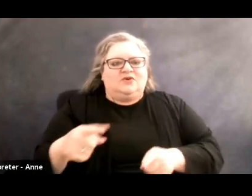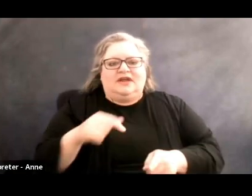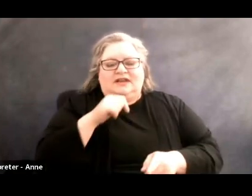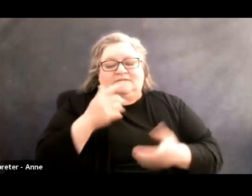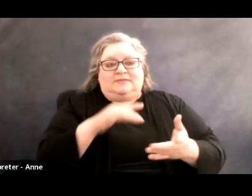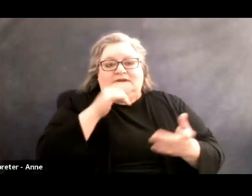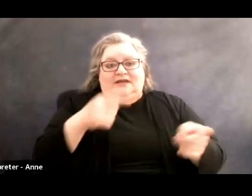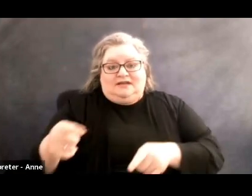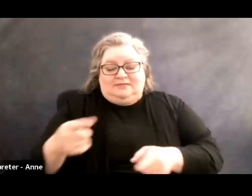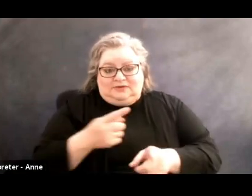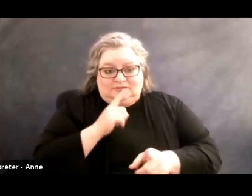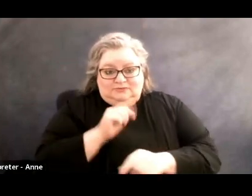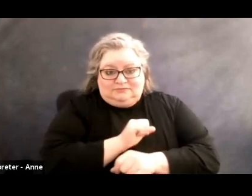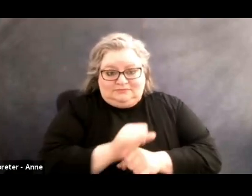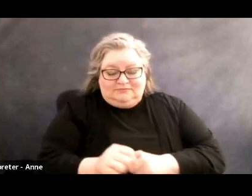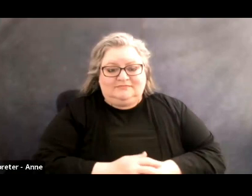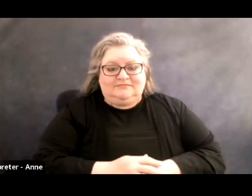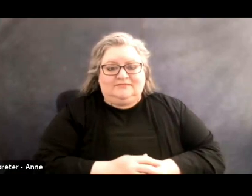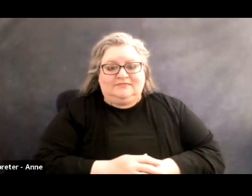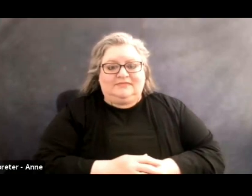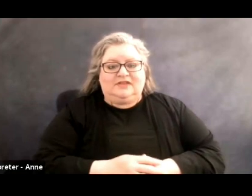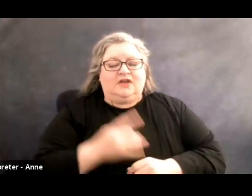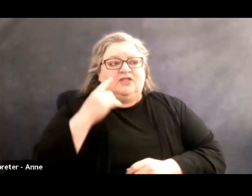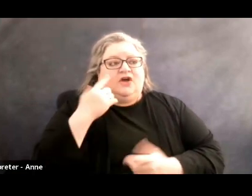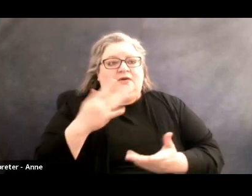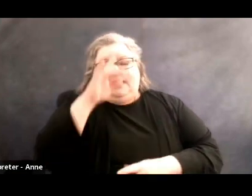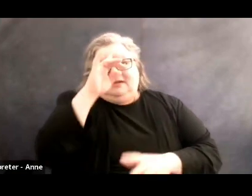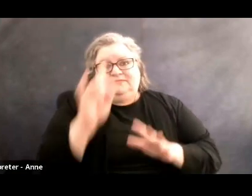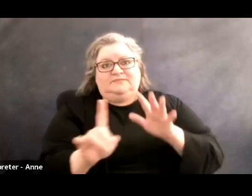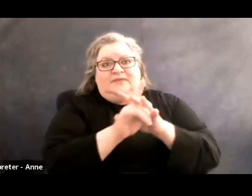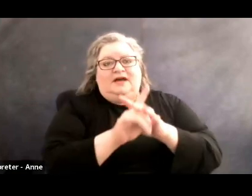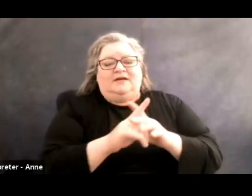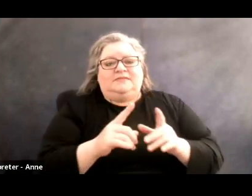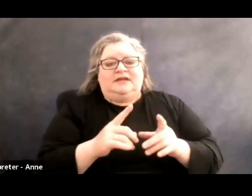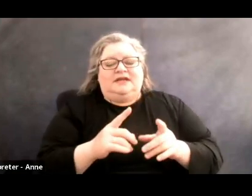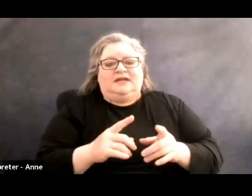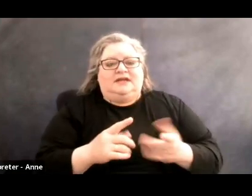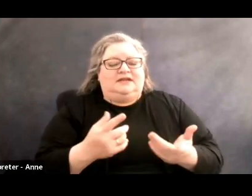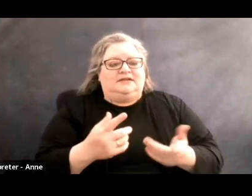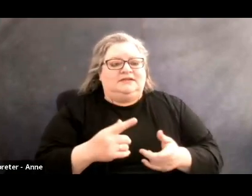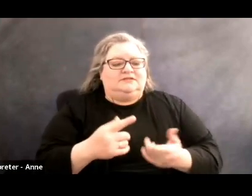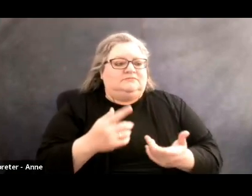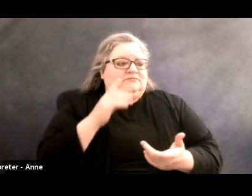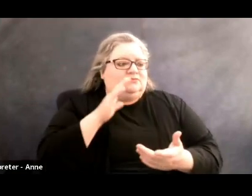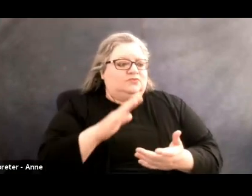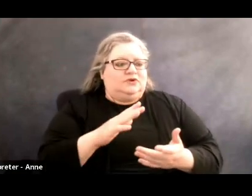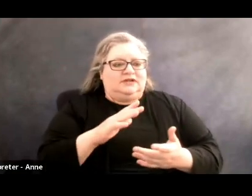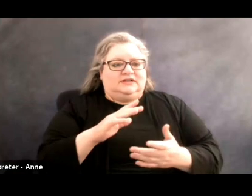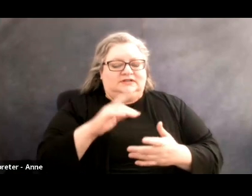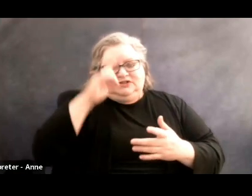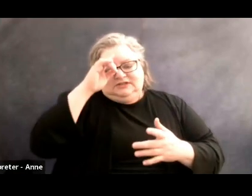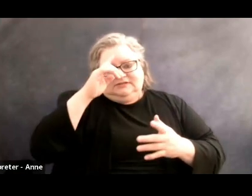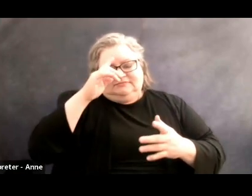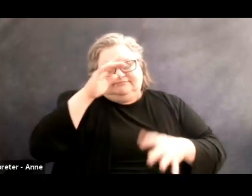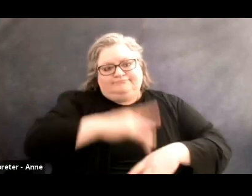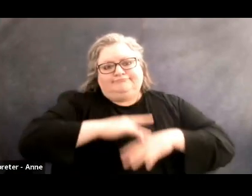be. One that a thought might just pop in your head, a quick visit and jump out, or it might just camp out right there for a